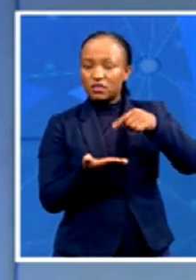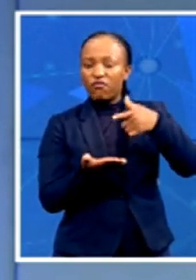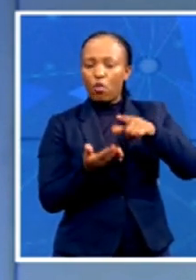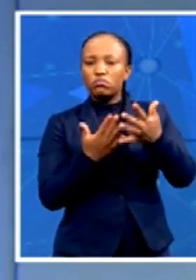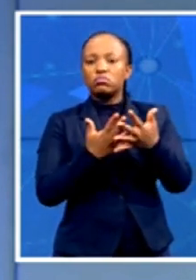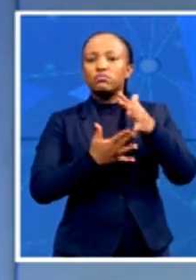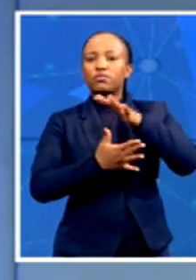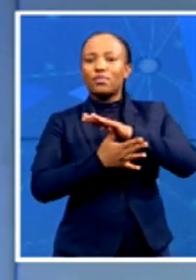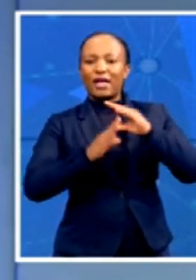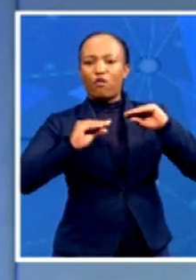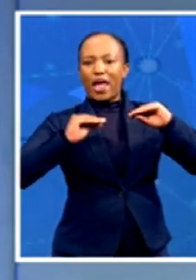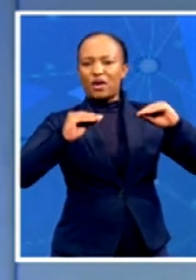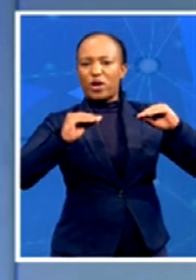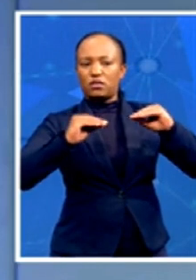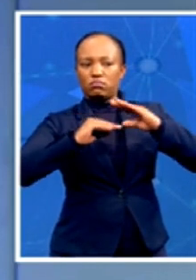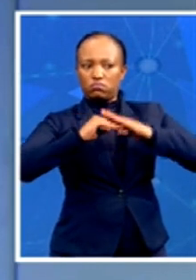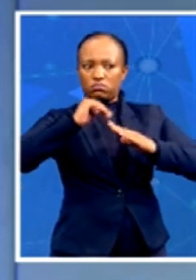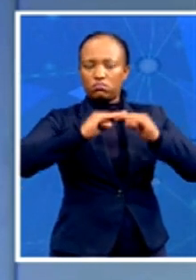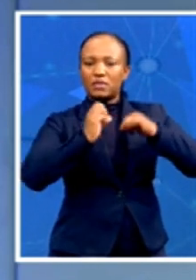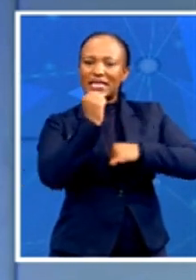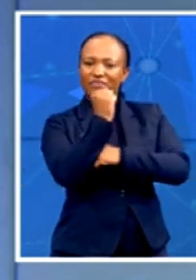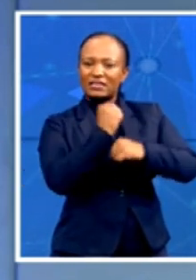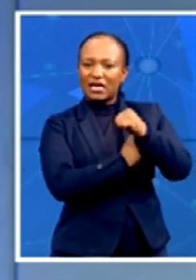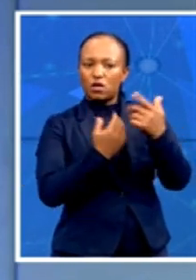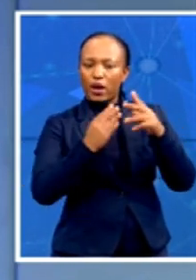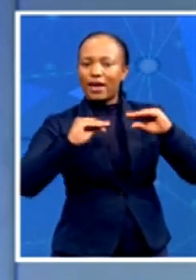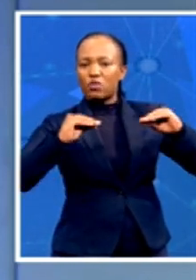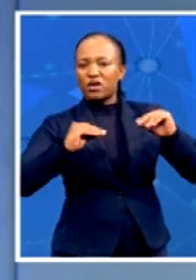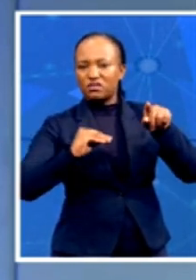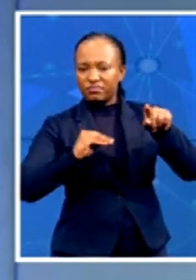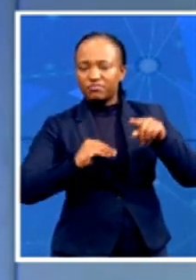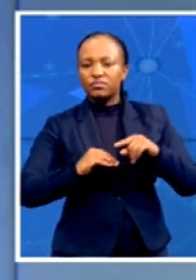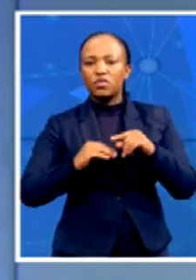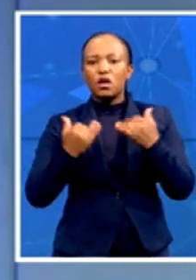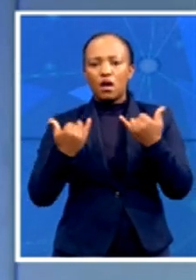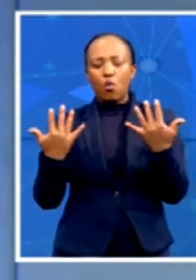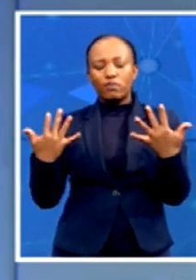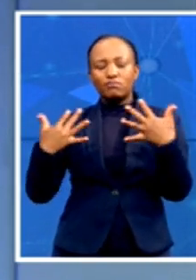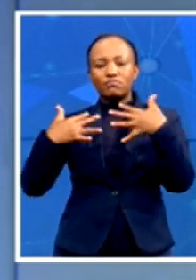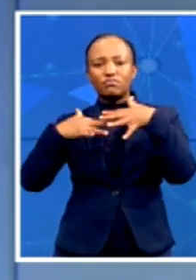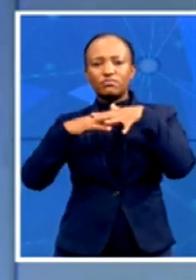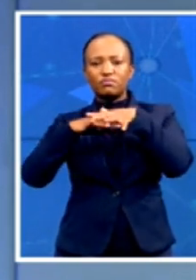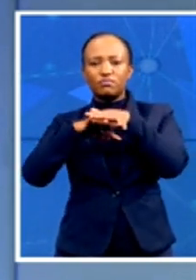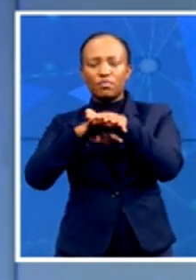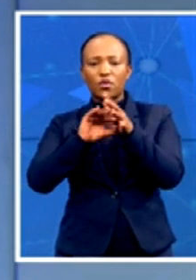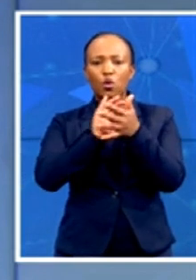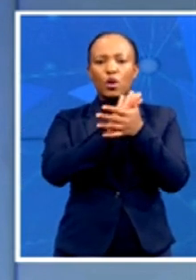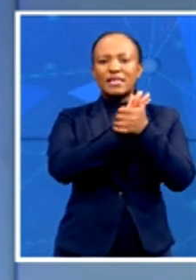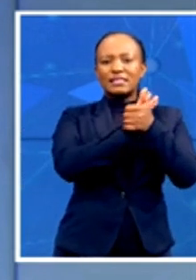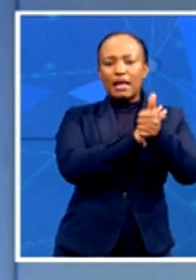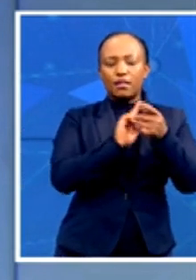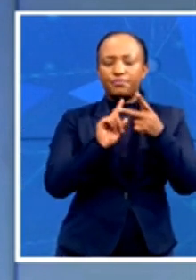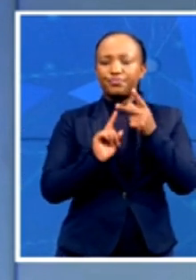We are blending the skills as well as the experience of seasoned and retired professionals